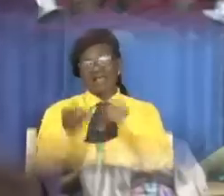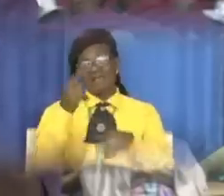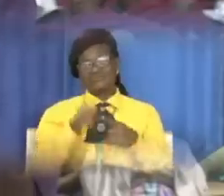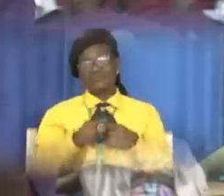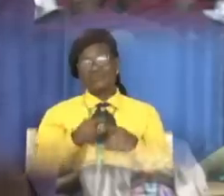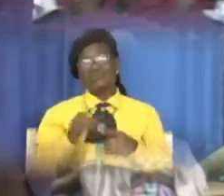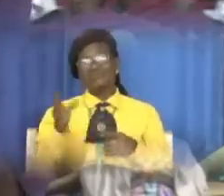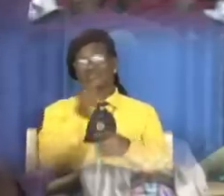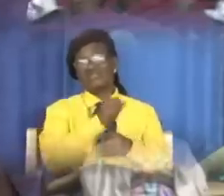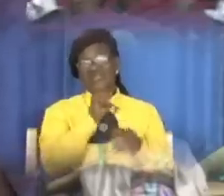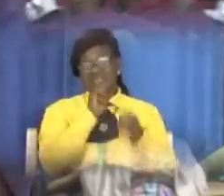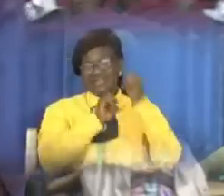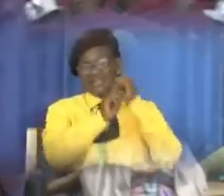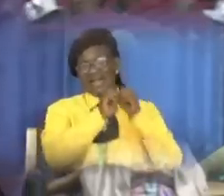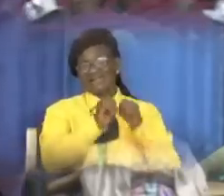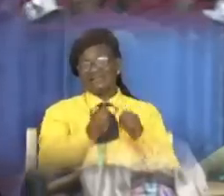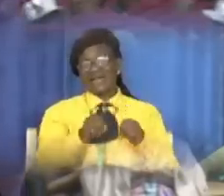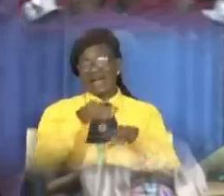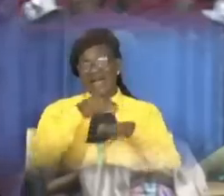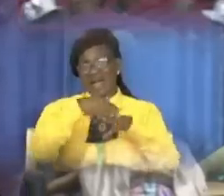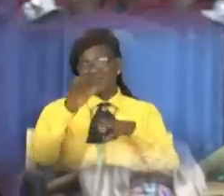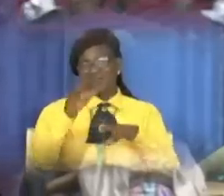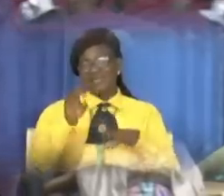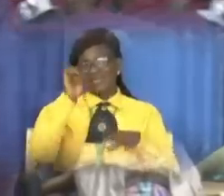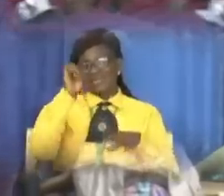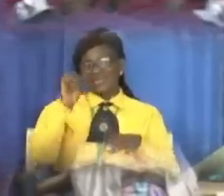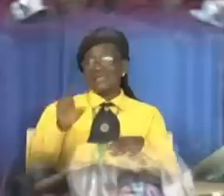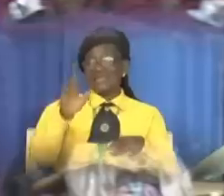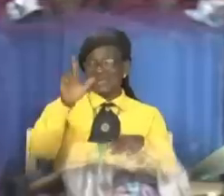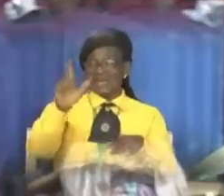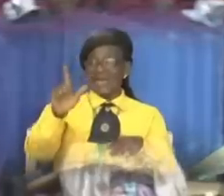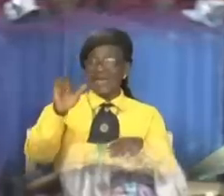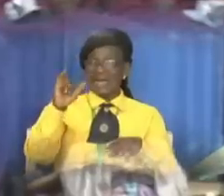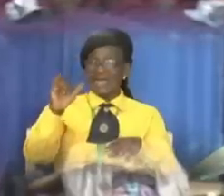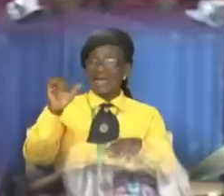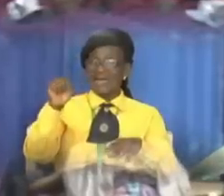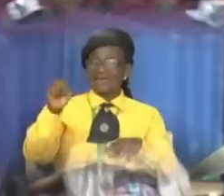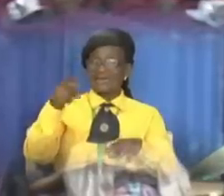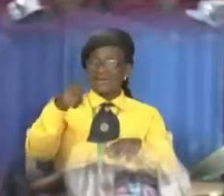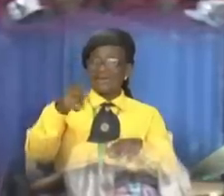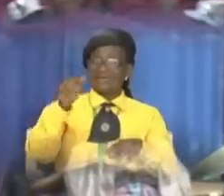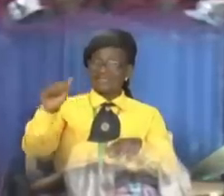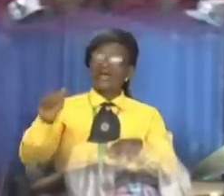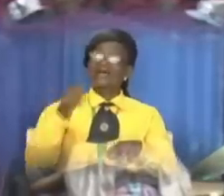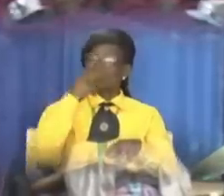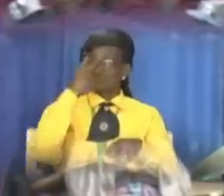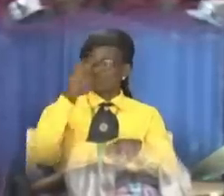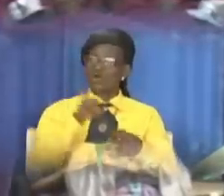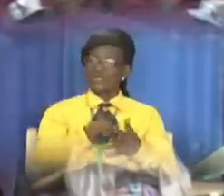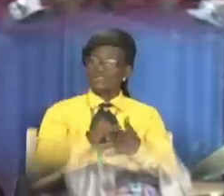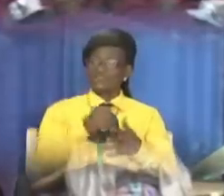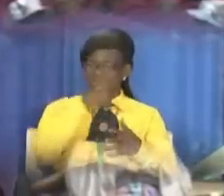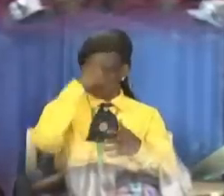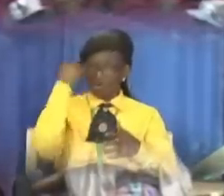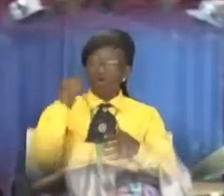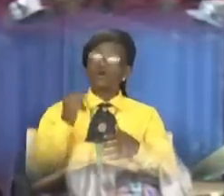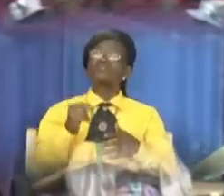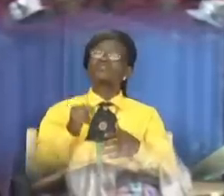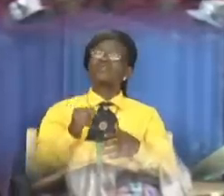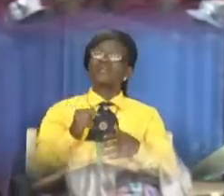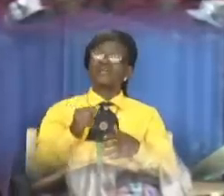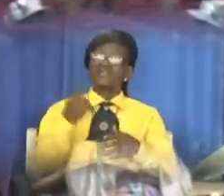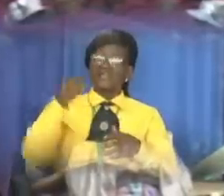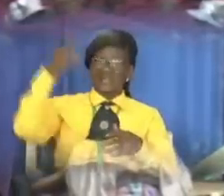away, Elisha saw it. Why? Because the light of God shone for him.